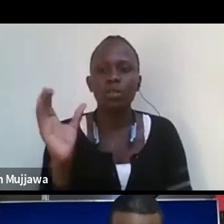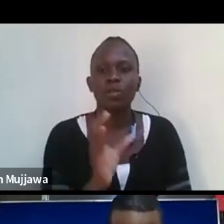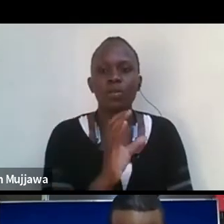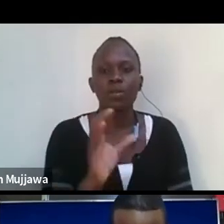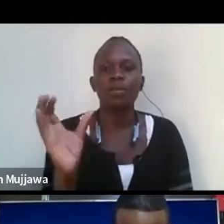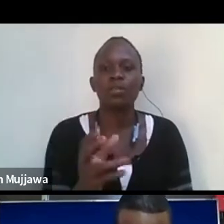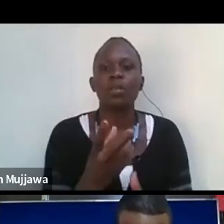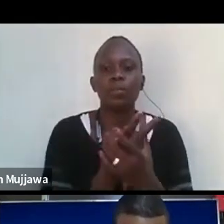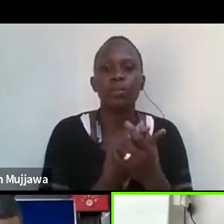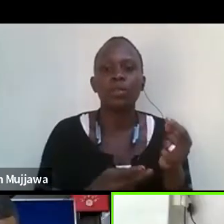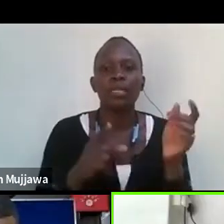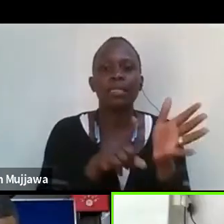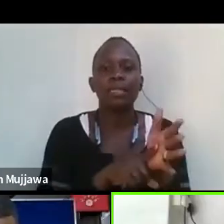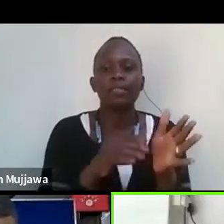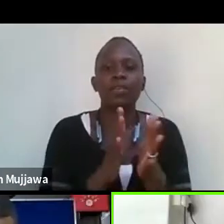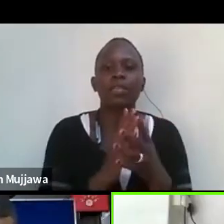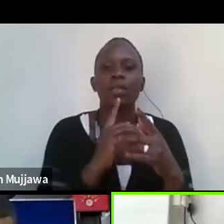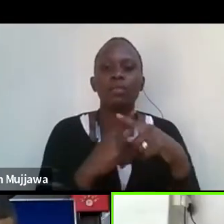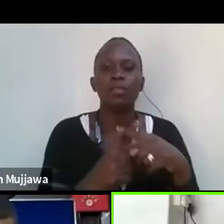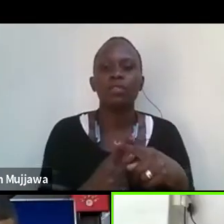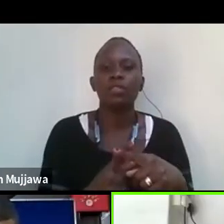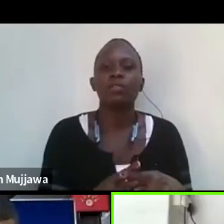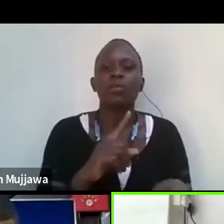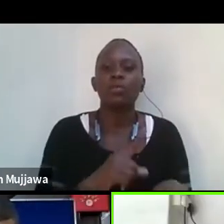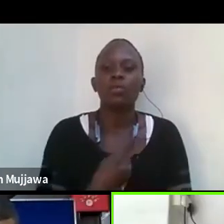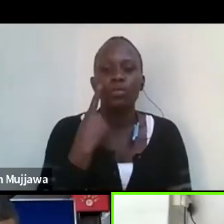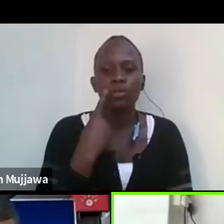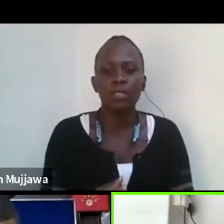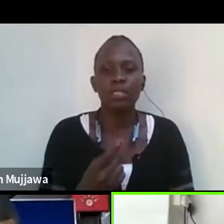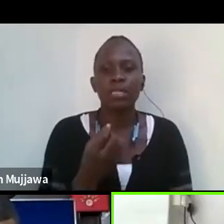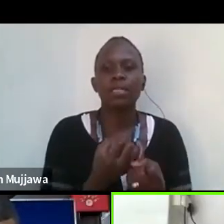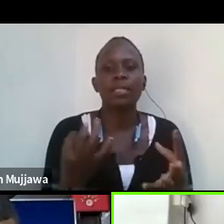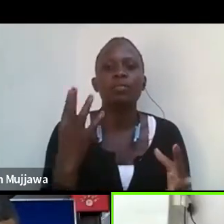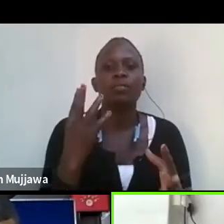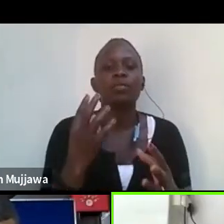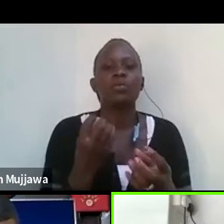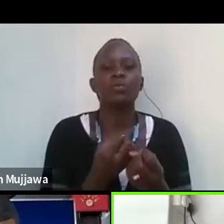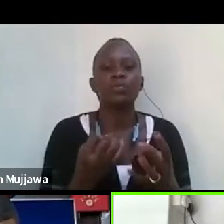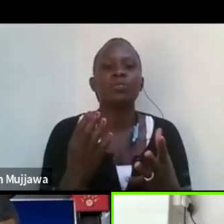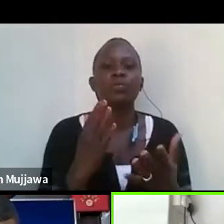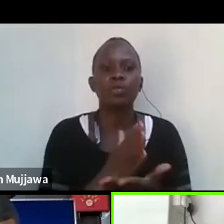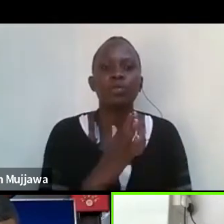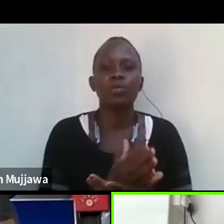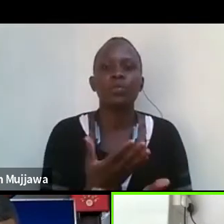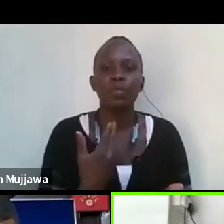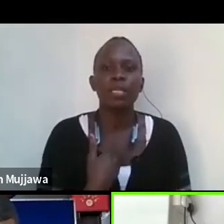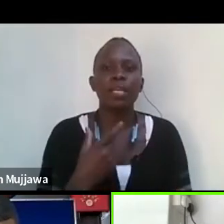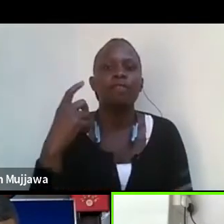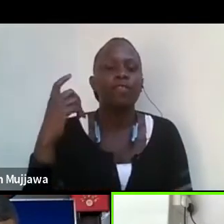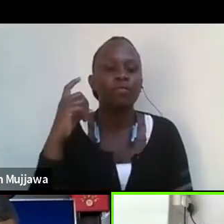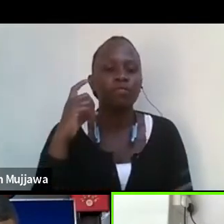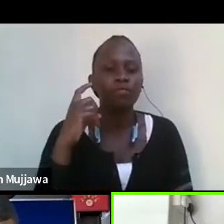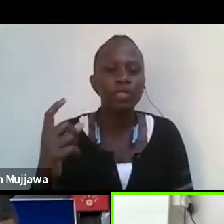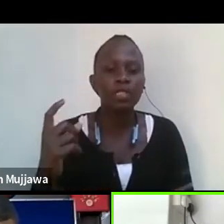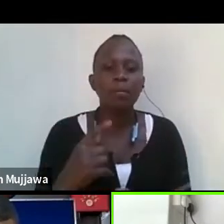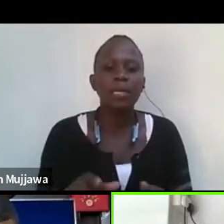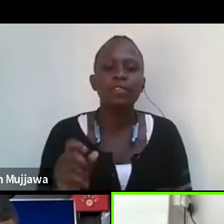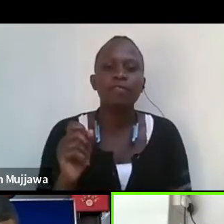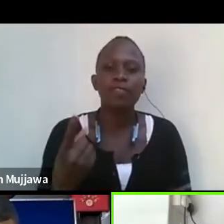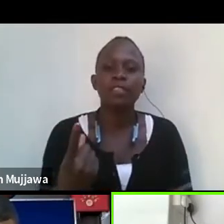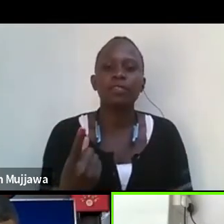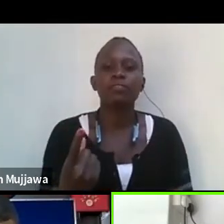and the positive. Of course, when you look at the number of headcount, we have quite a huge, but we first